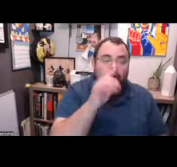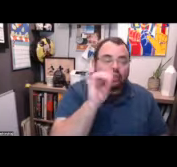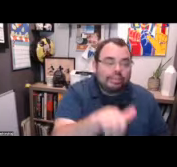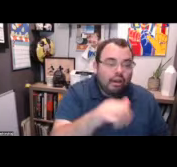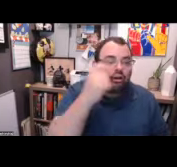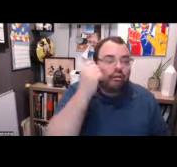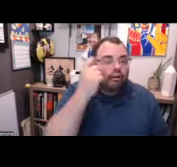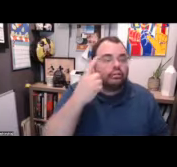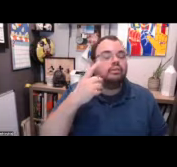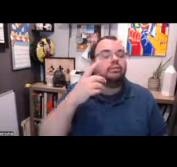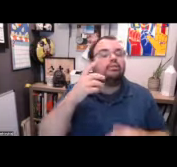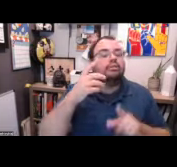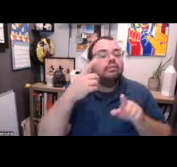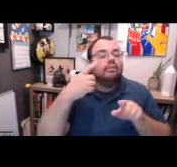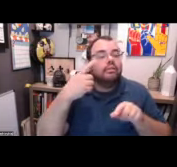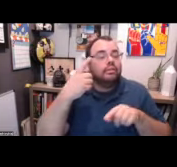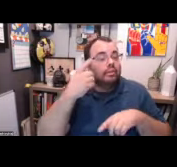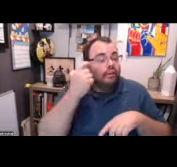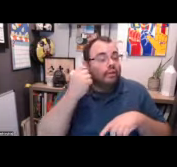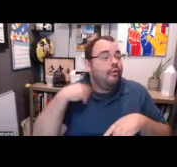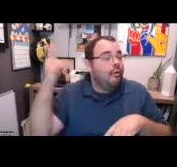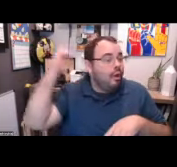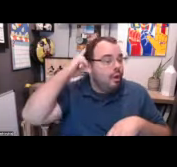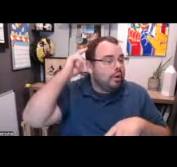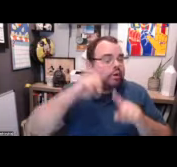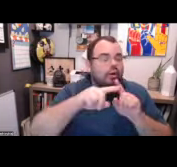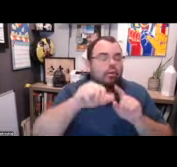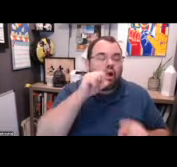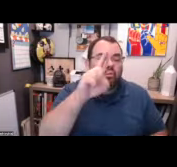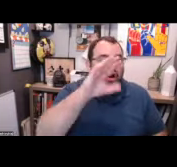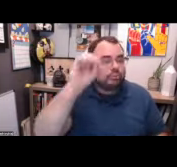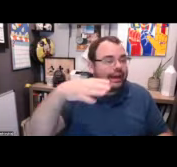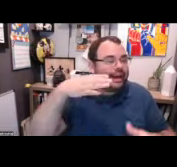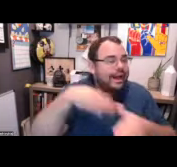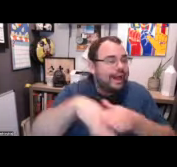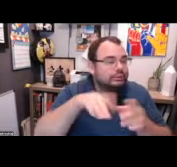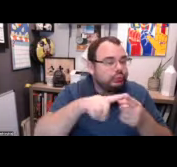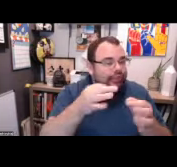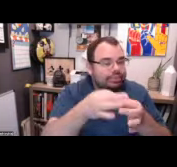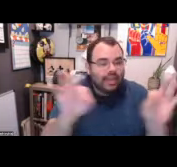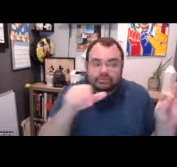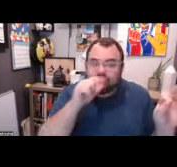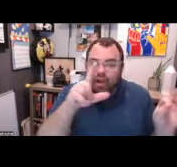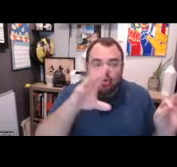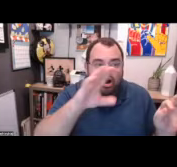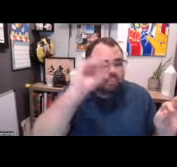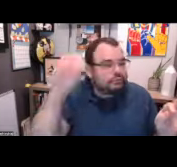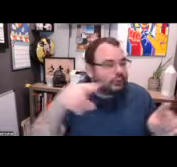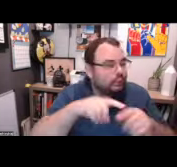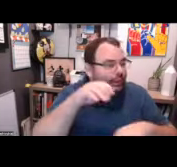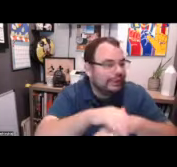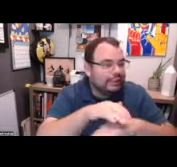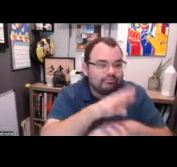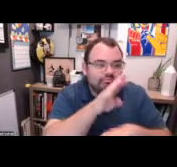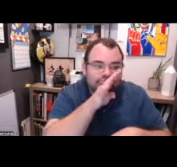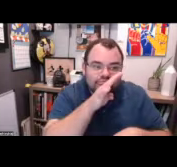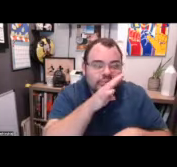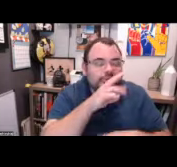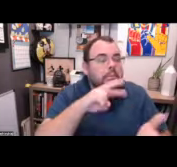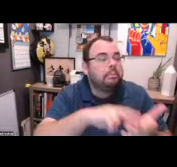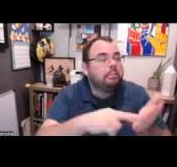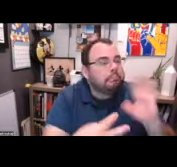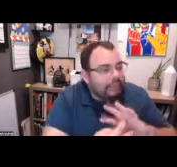And plus, remember, not only that, but understand that the cochlear implant is not 100% accessible to